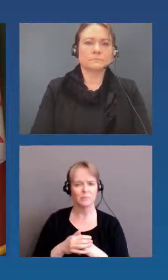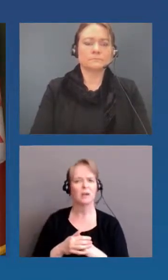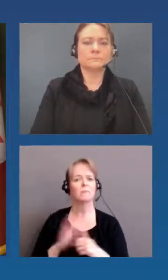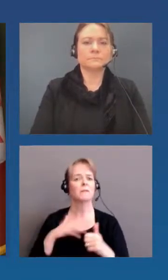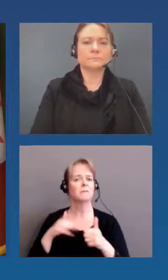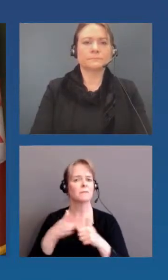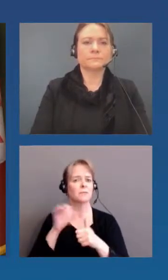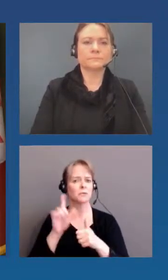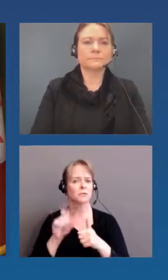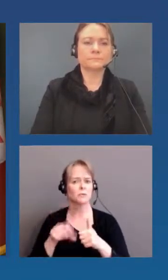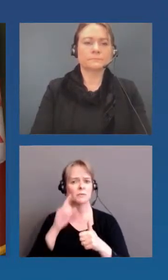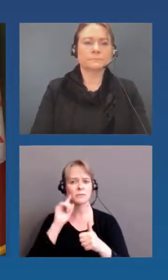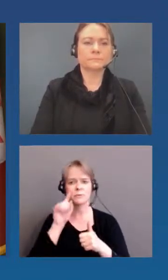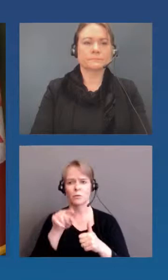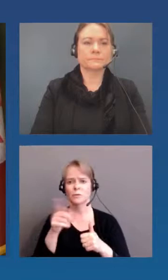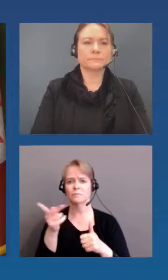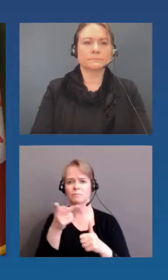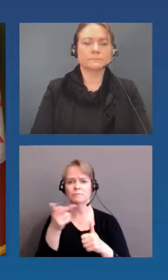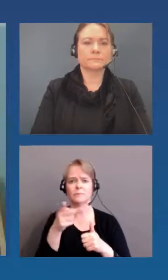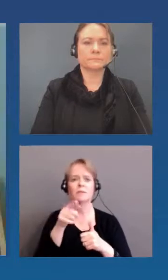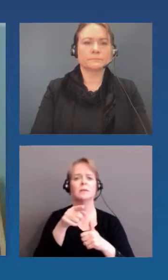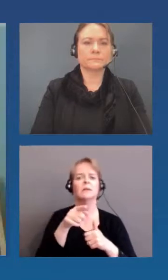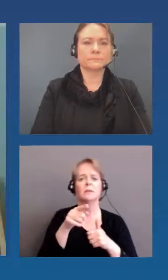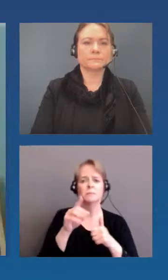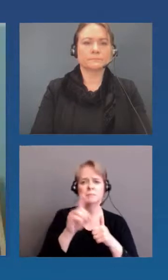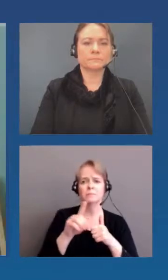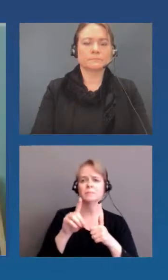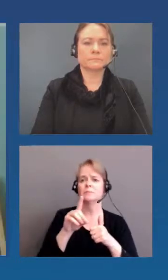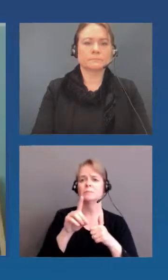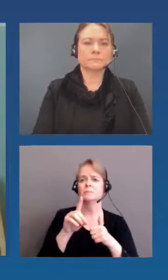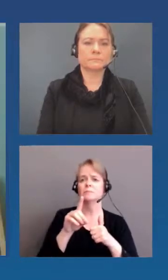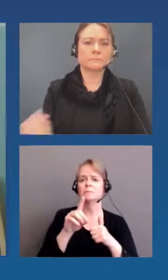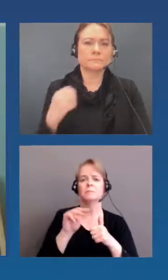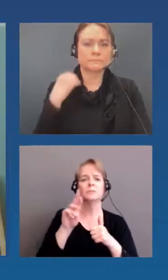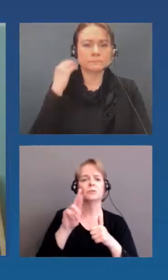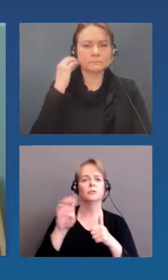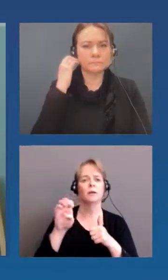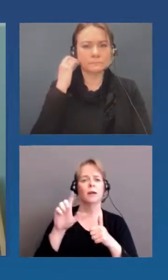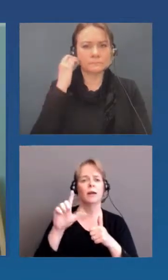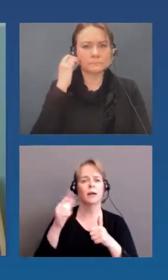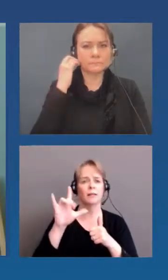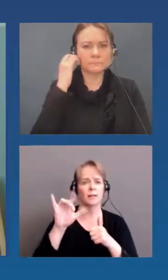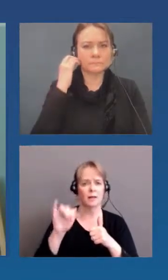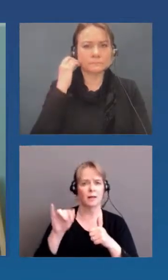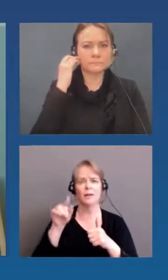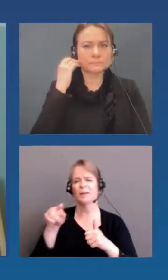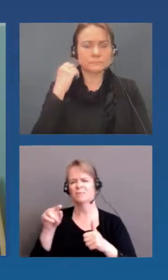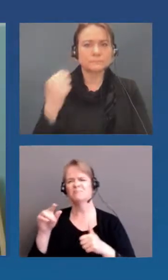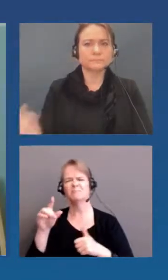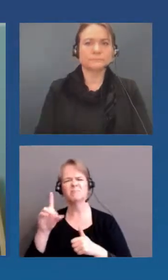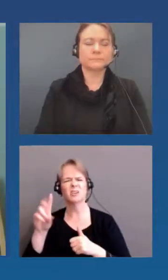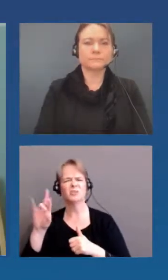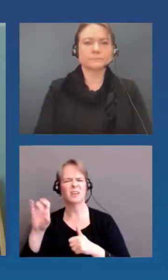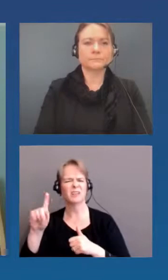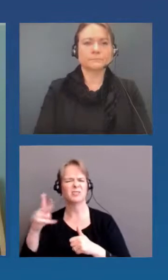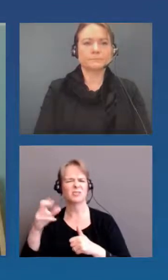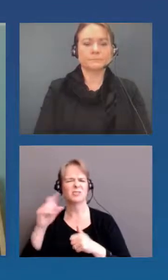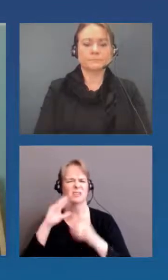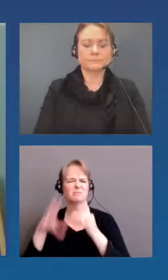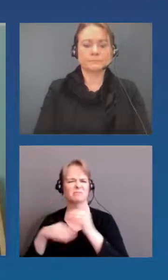and Dr. Etches can chime in on this as well. You mentioned in your opening remarks that some of your case contact management people